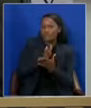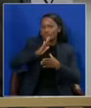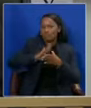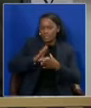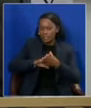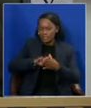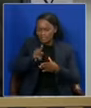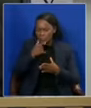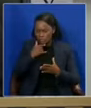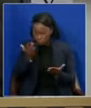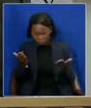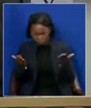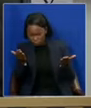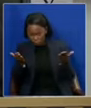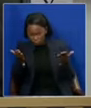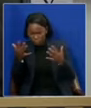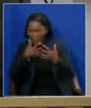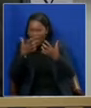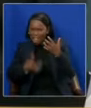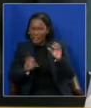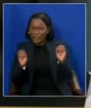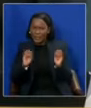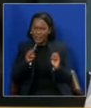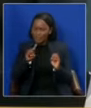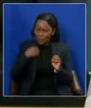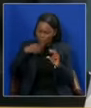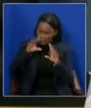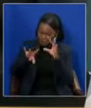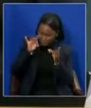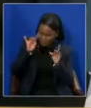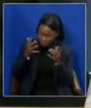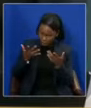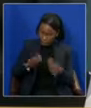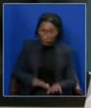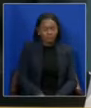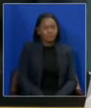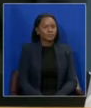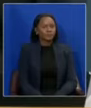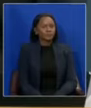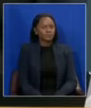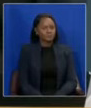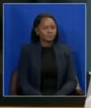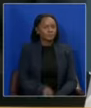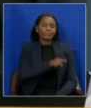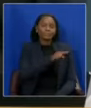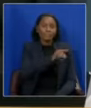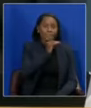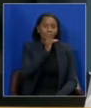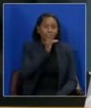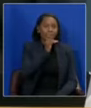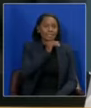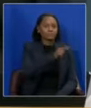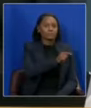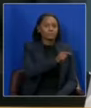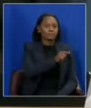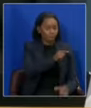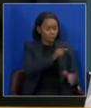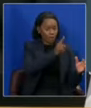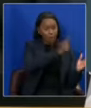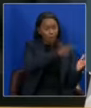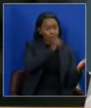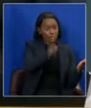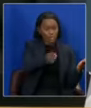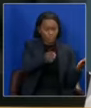find that the audit doesn't balance. So the audit has nothing to do with the performance review of